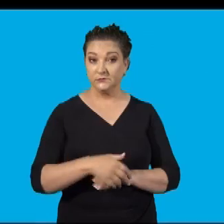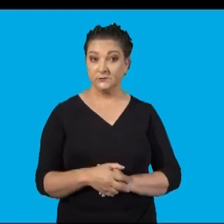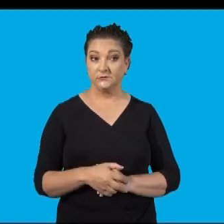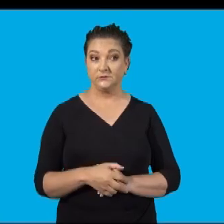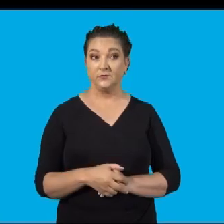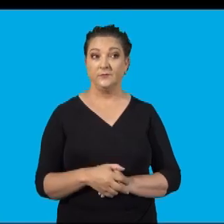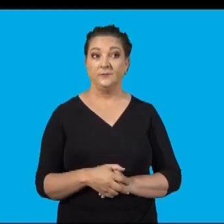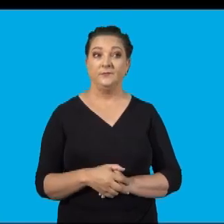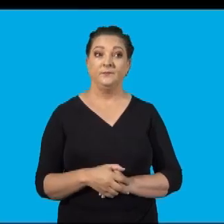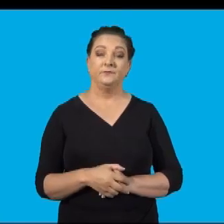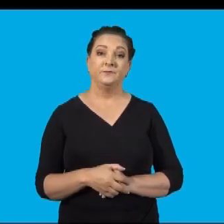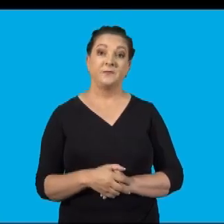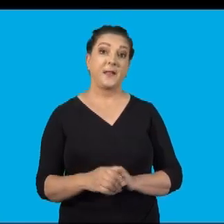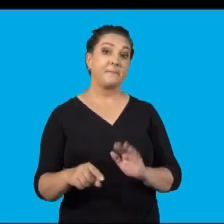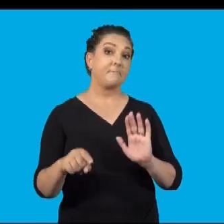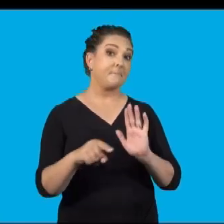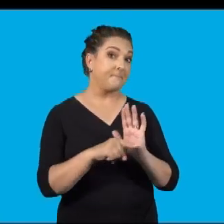300,000